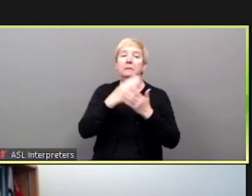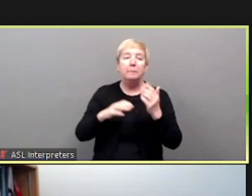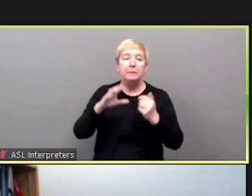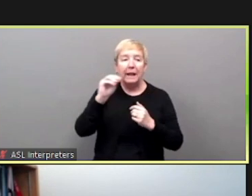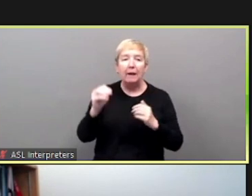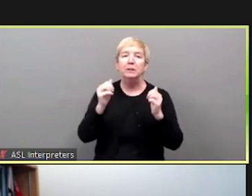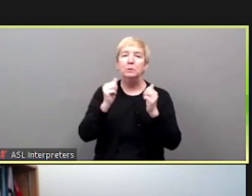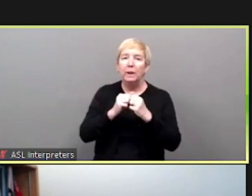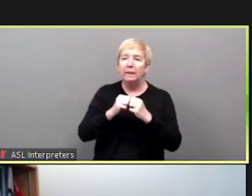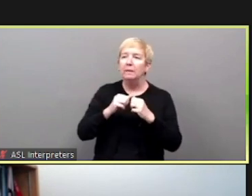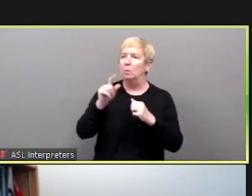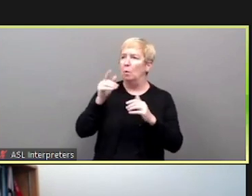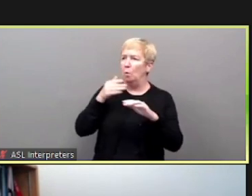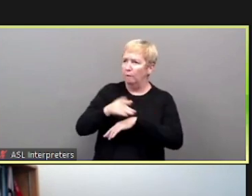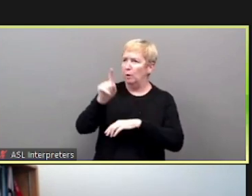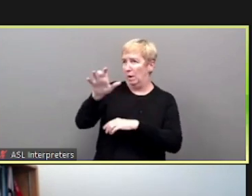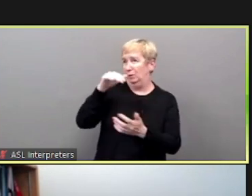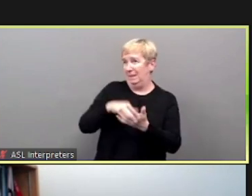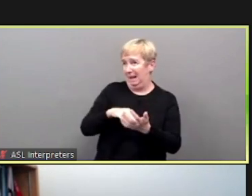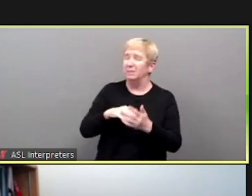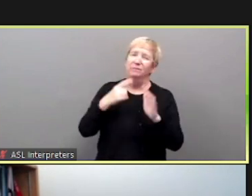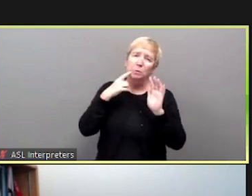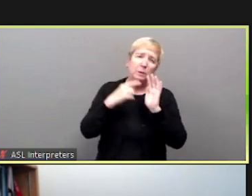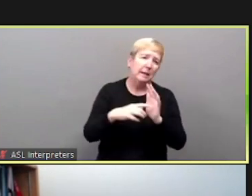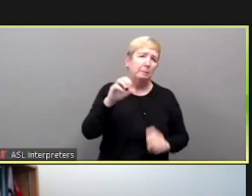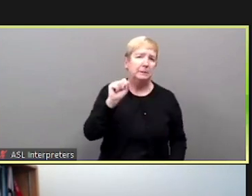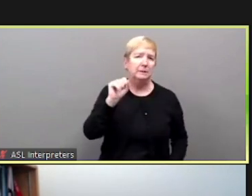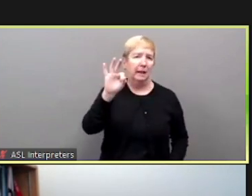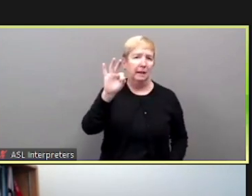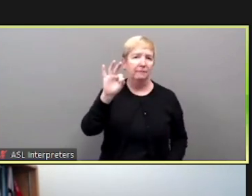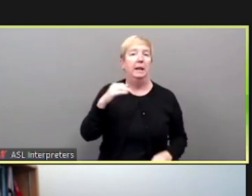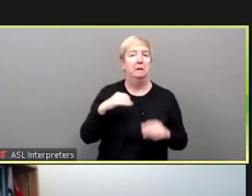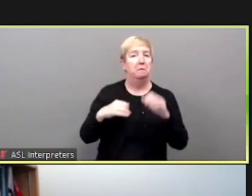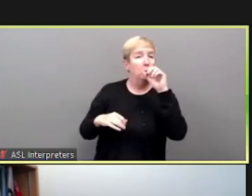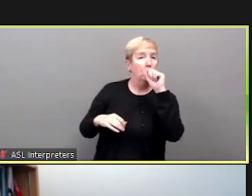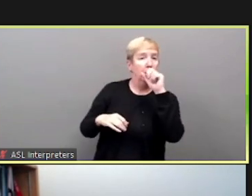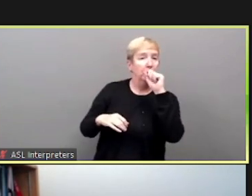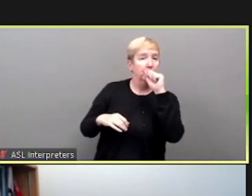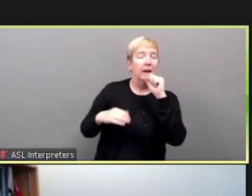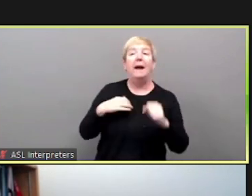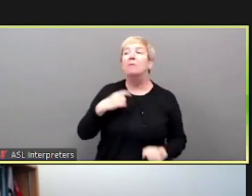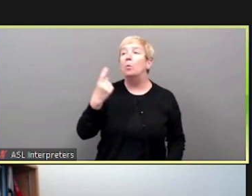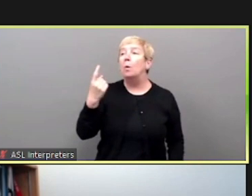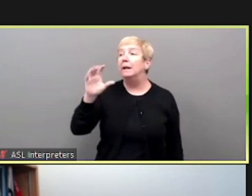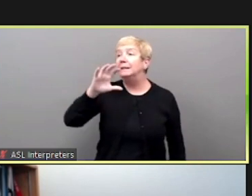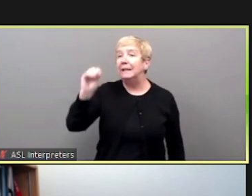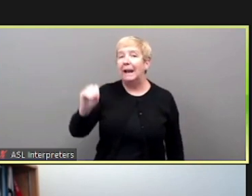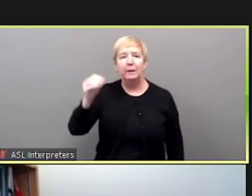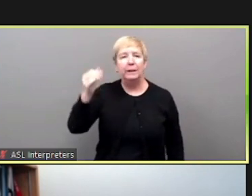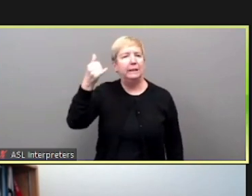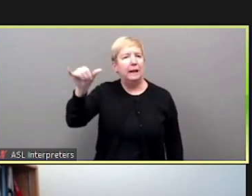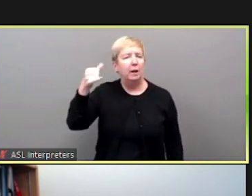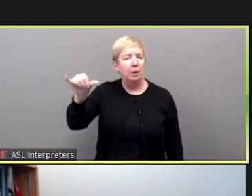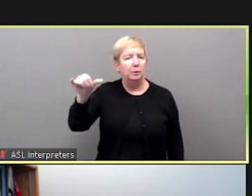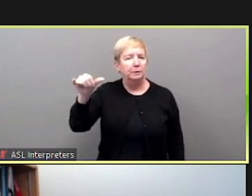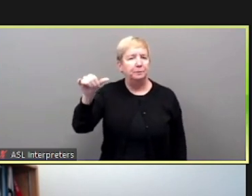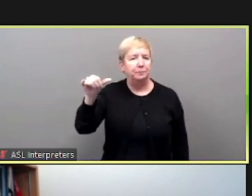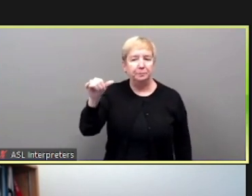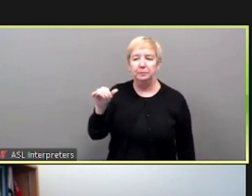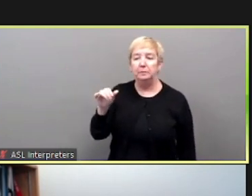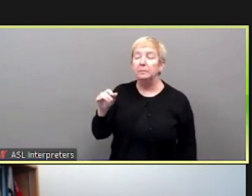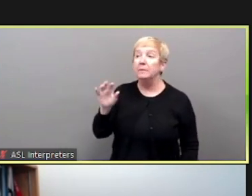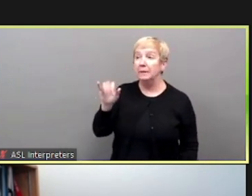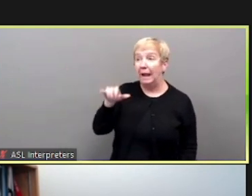Santa Fe, has now moved into the orange. And we also have one county now in the yellow, which is